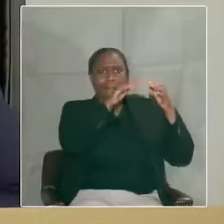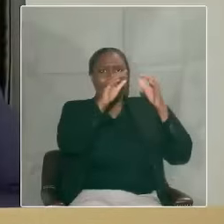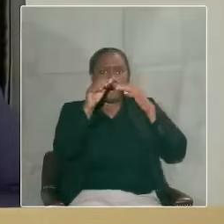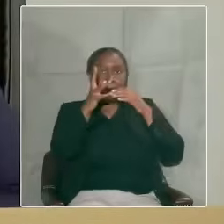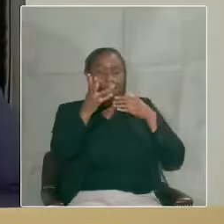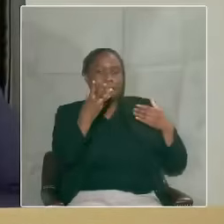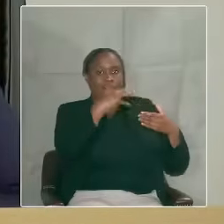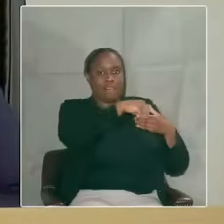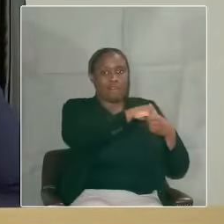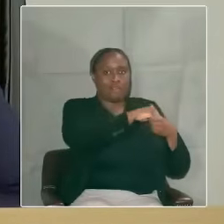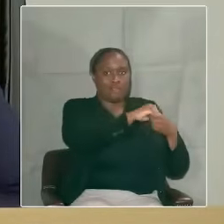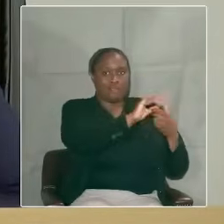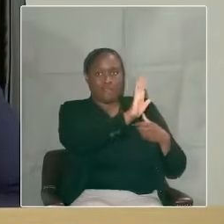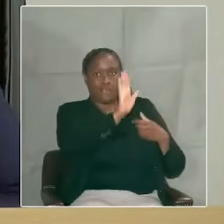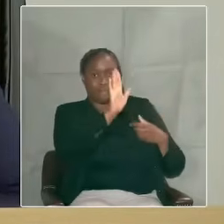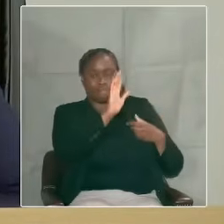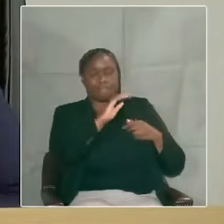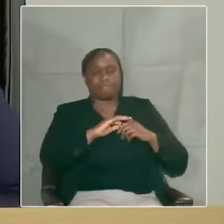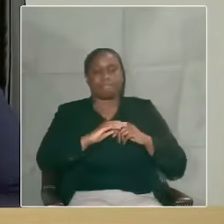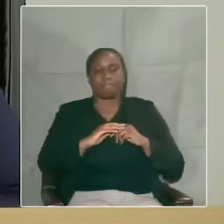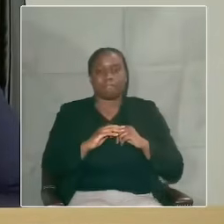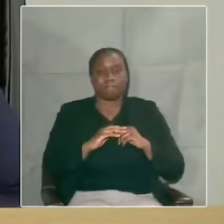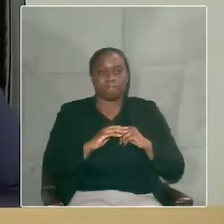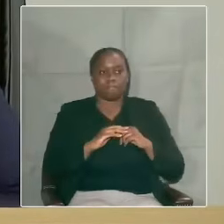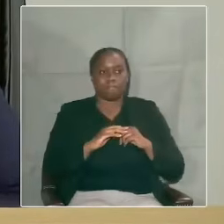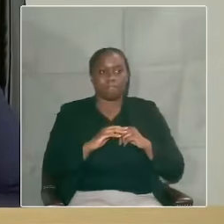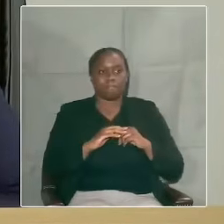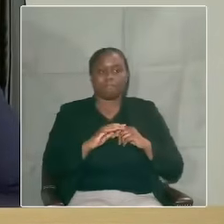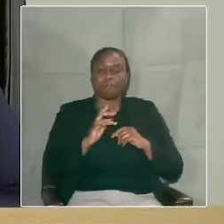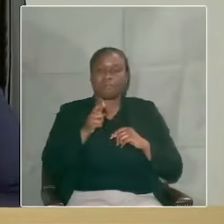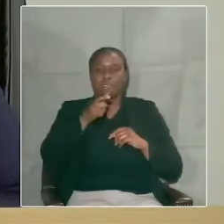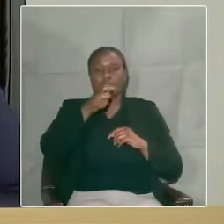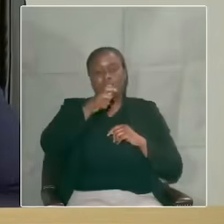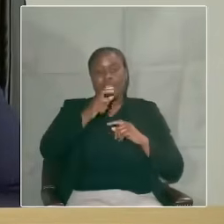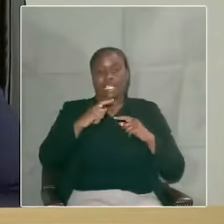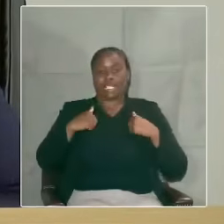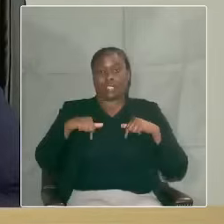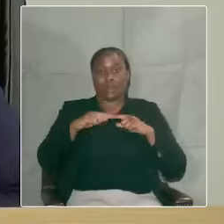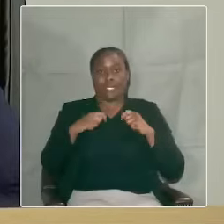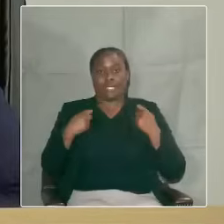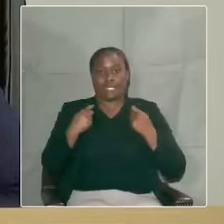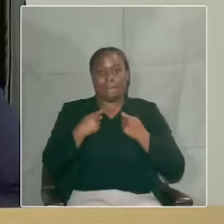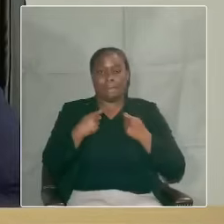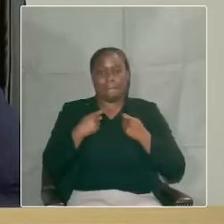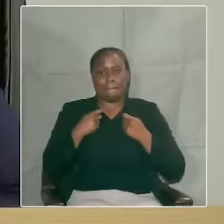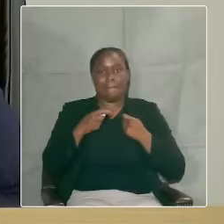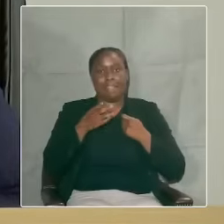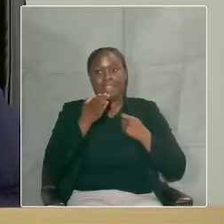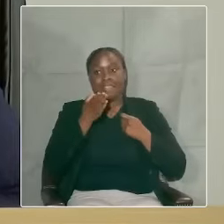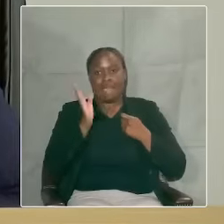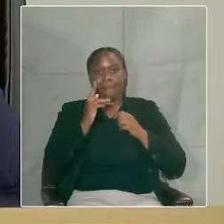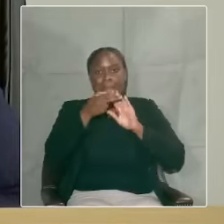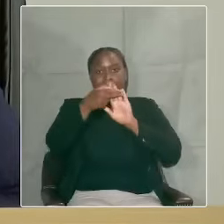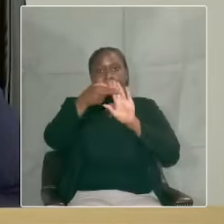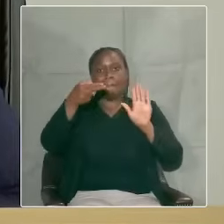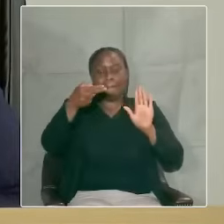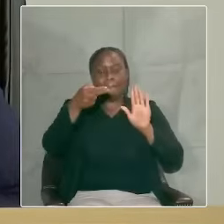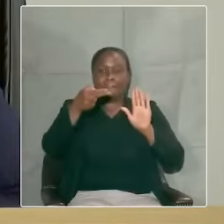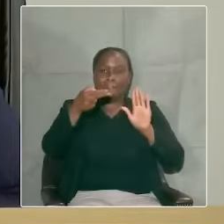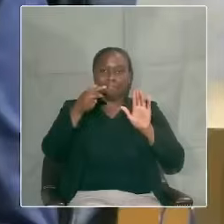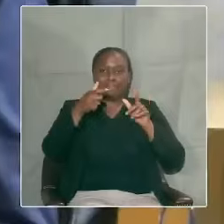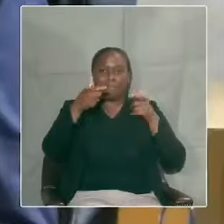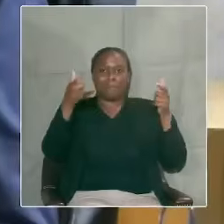syndicates. They were just termed by the team to be called the Big Five.